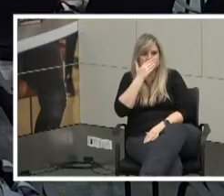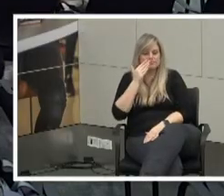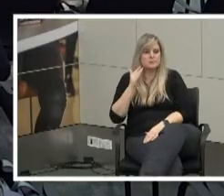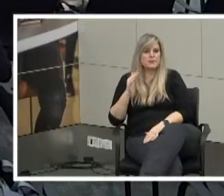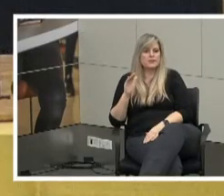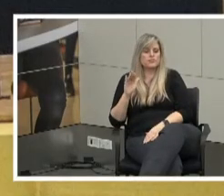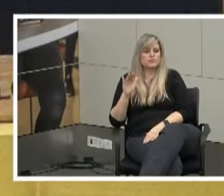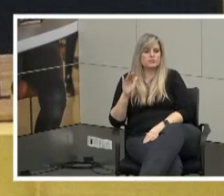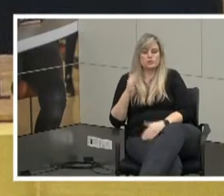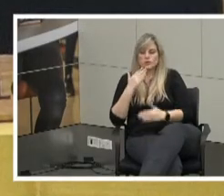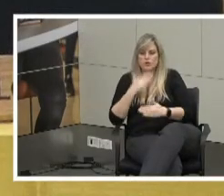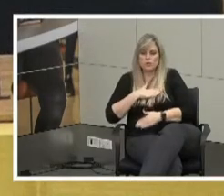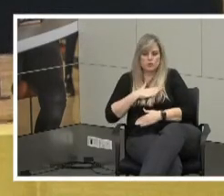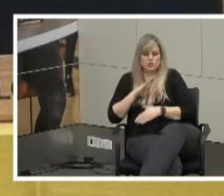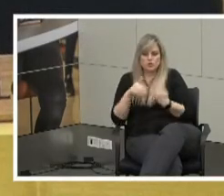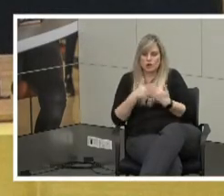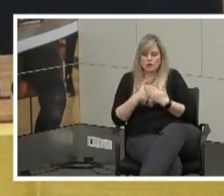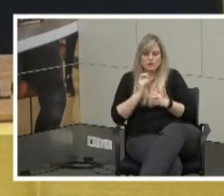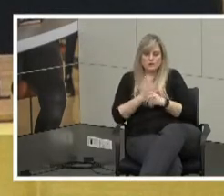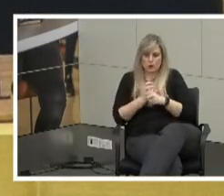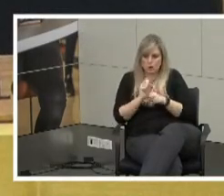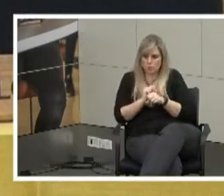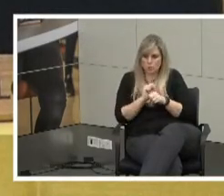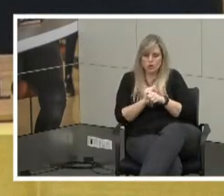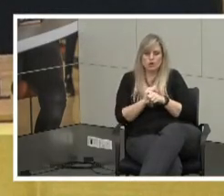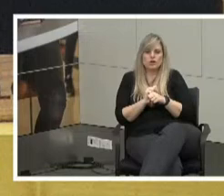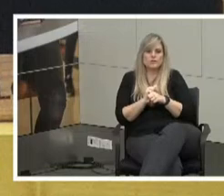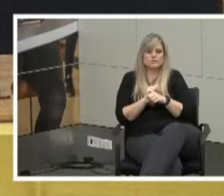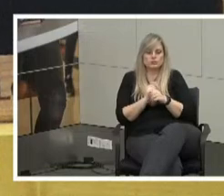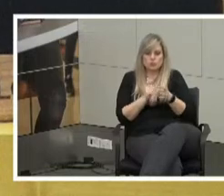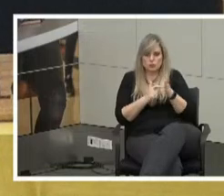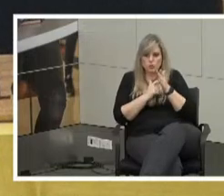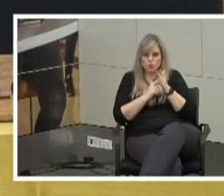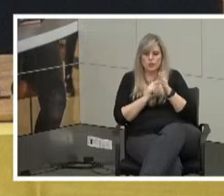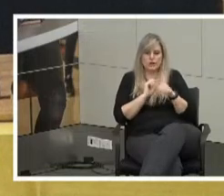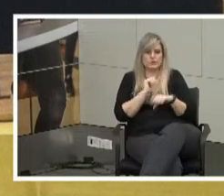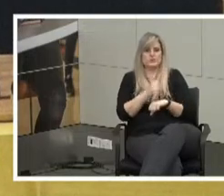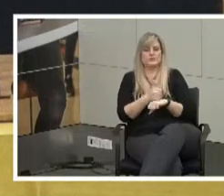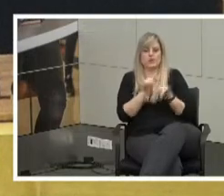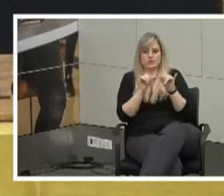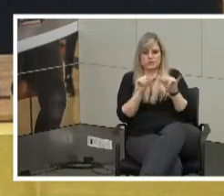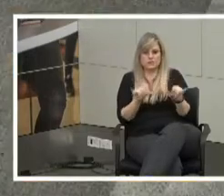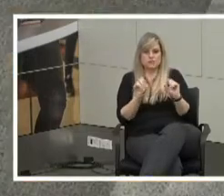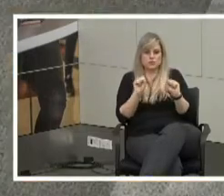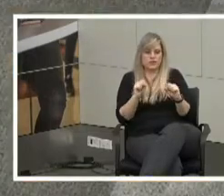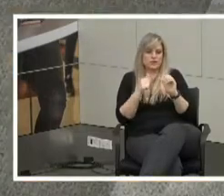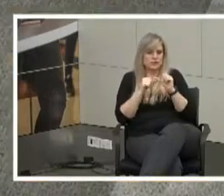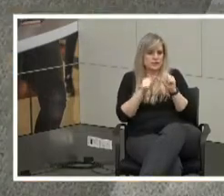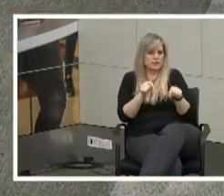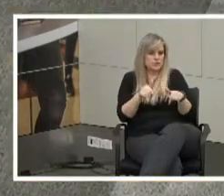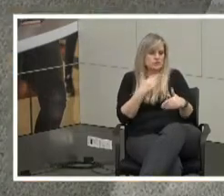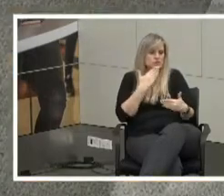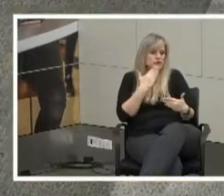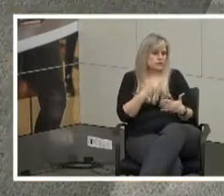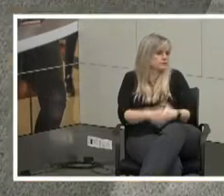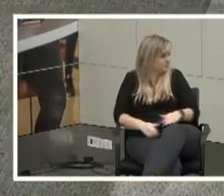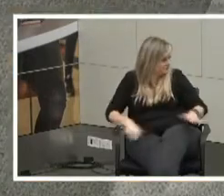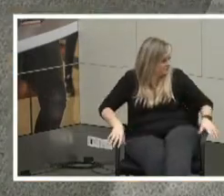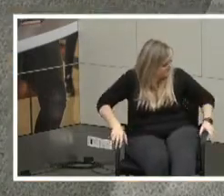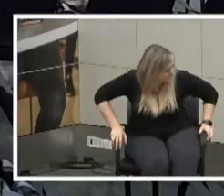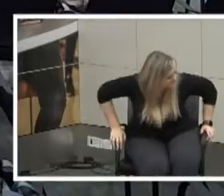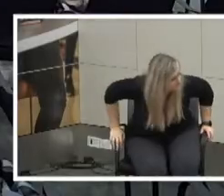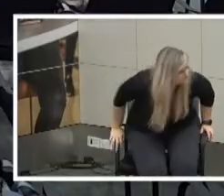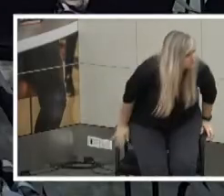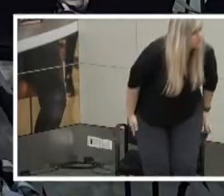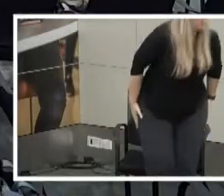task so we appreciate all the hard work that went into creating the system so that we can continue this so thank you thank you I have a